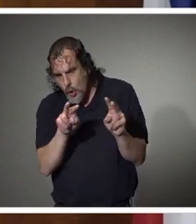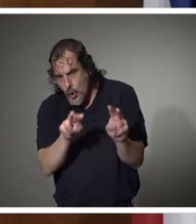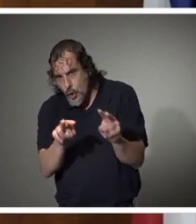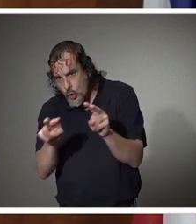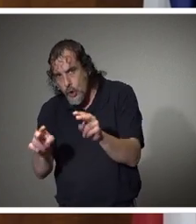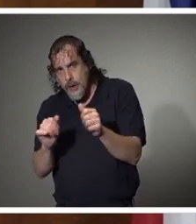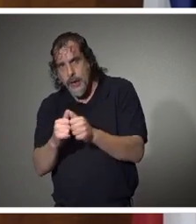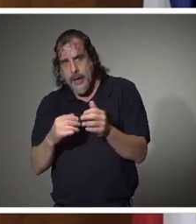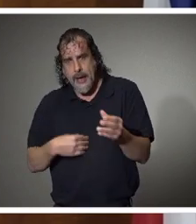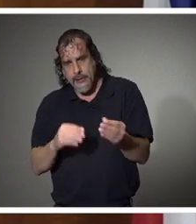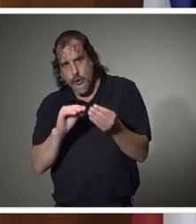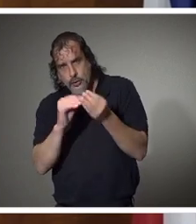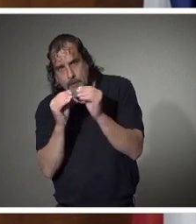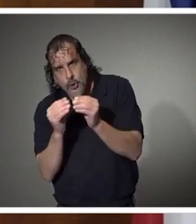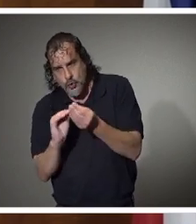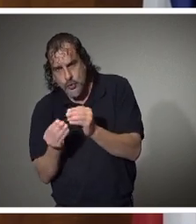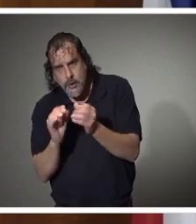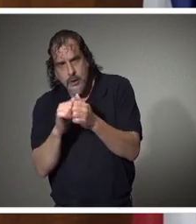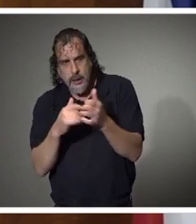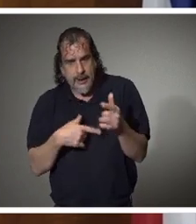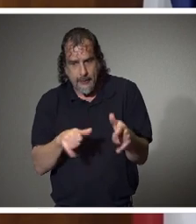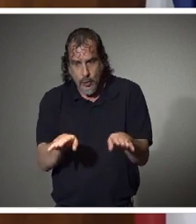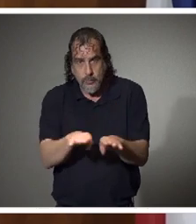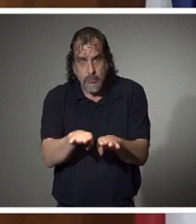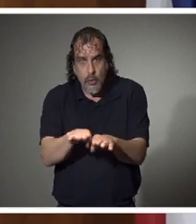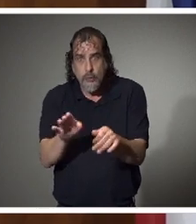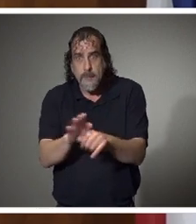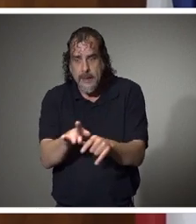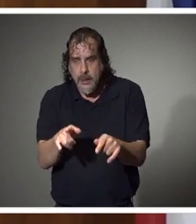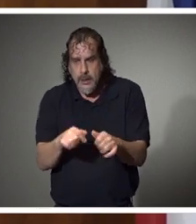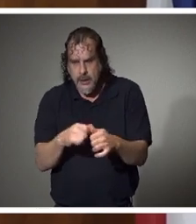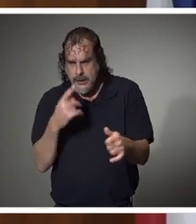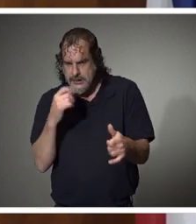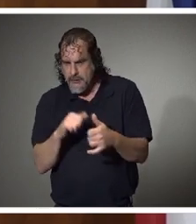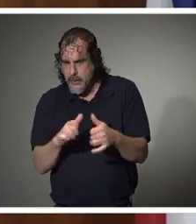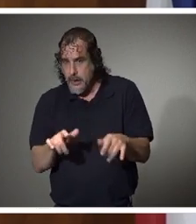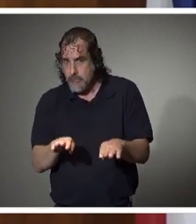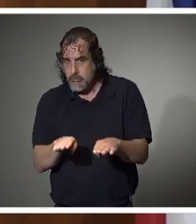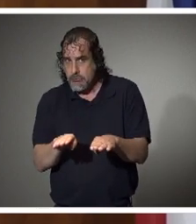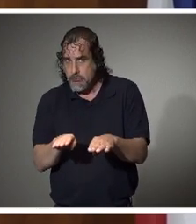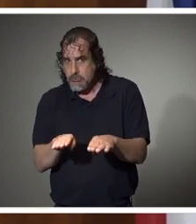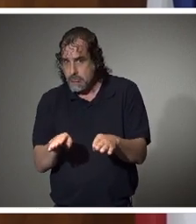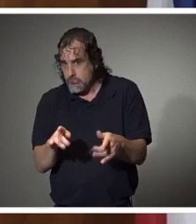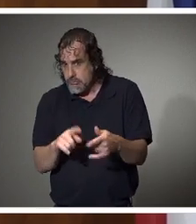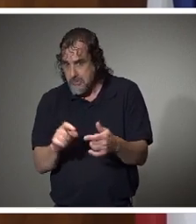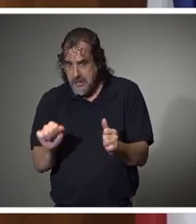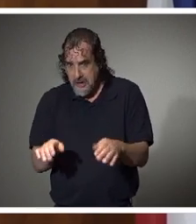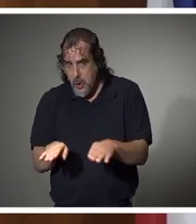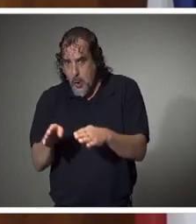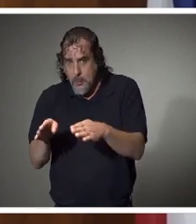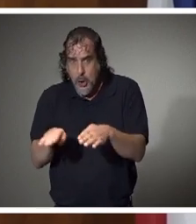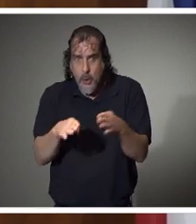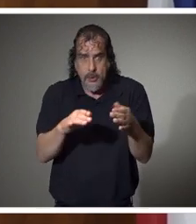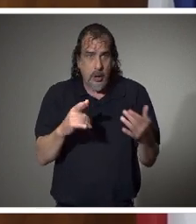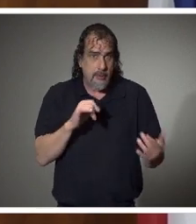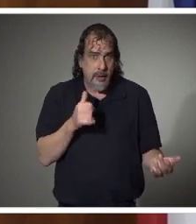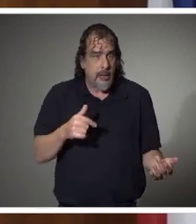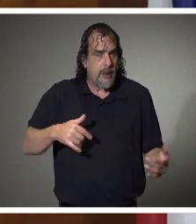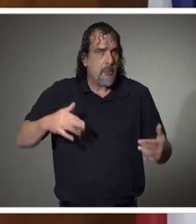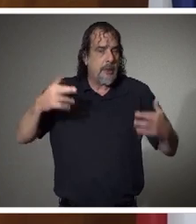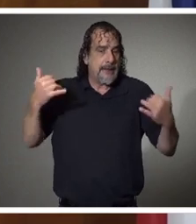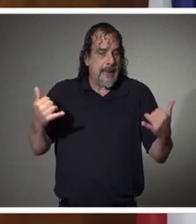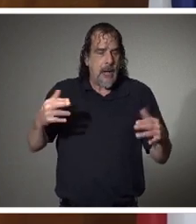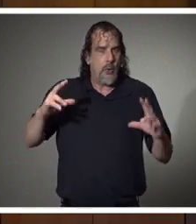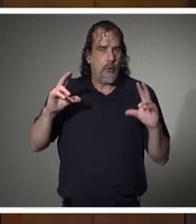single of the current businesses that are still closed, the prohibited activities, and see if there are ways in which we can do so. We're just not quite there